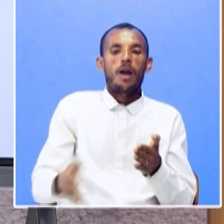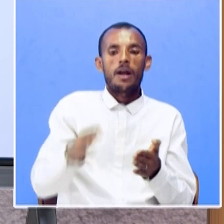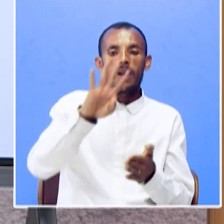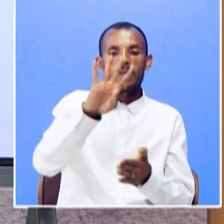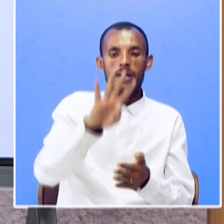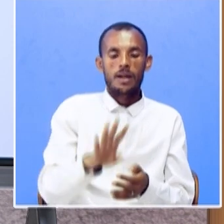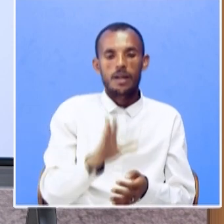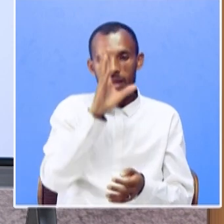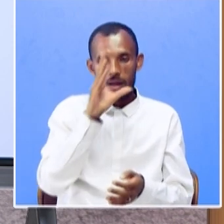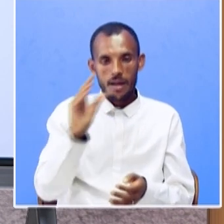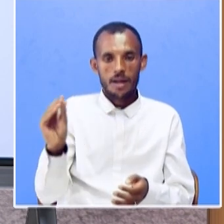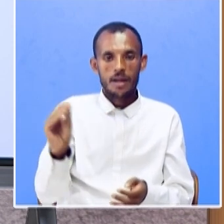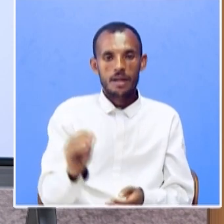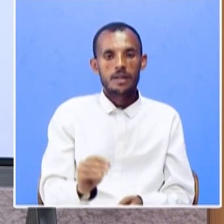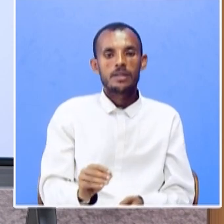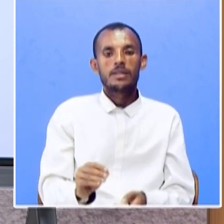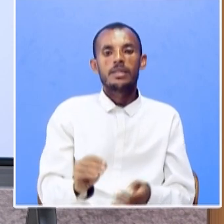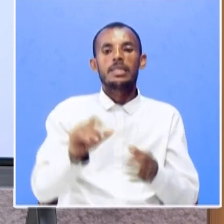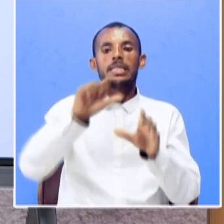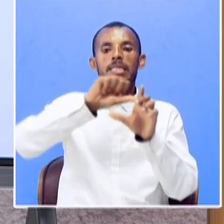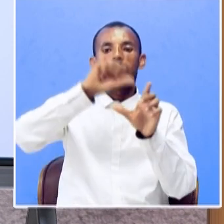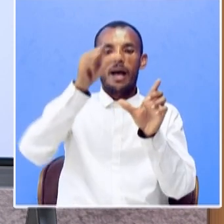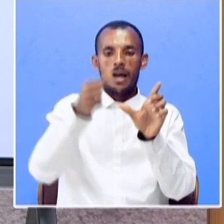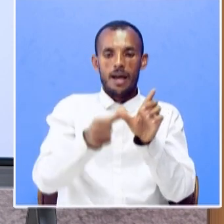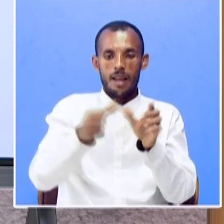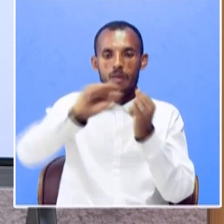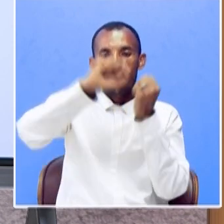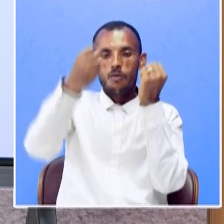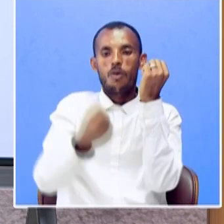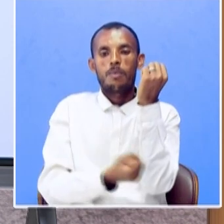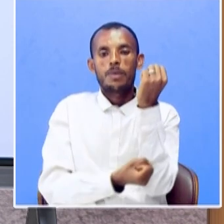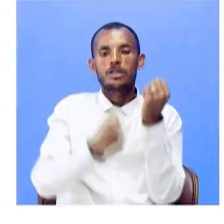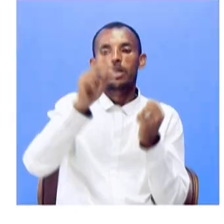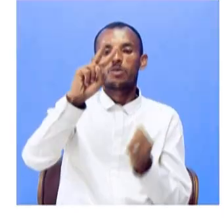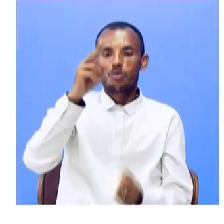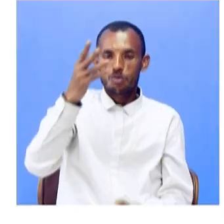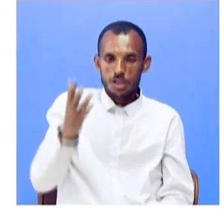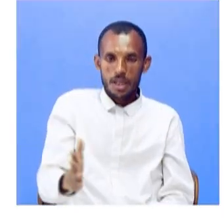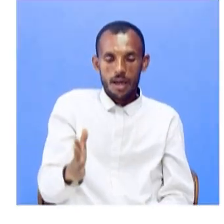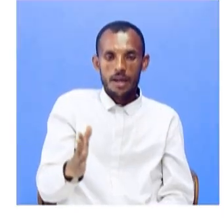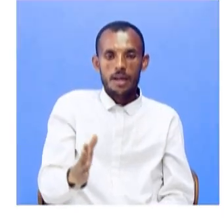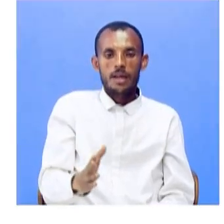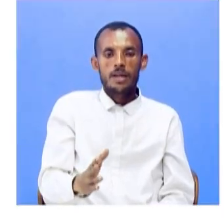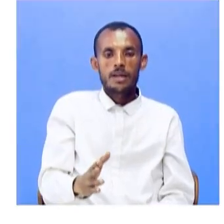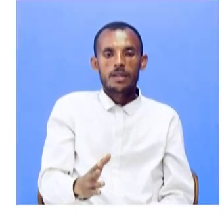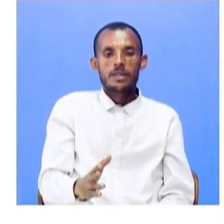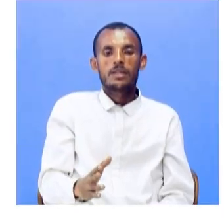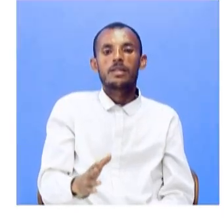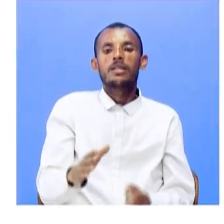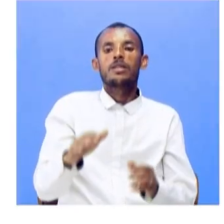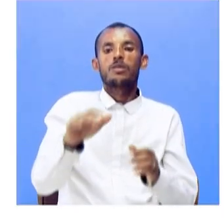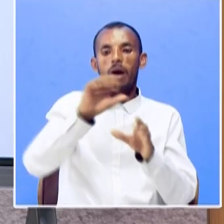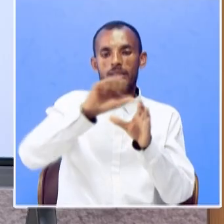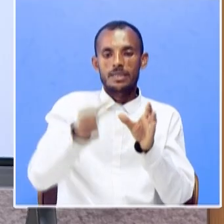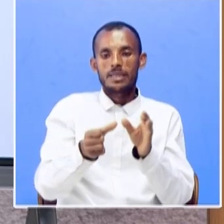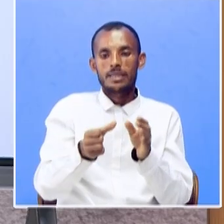and the angle formed by the two sides or the two adjacent sides, we